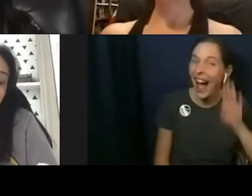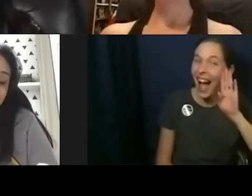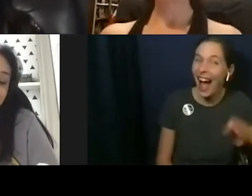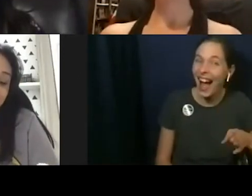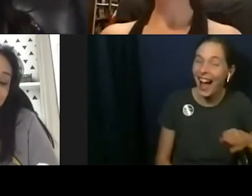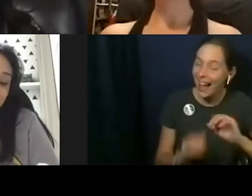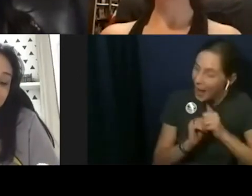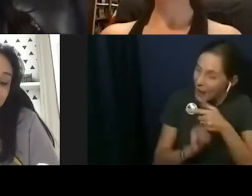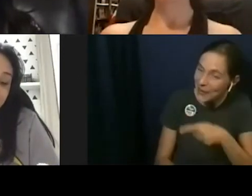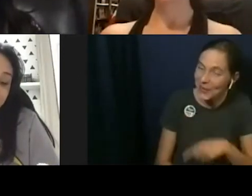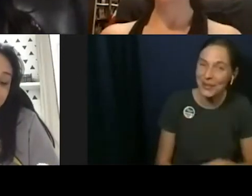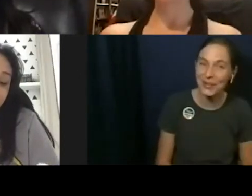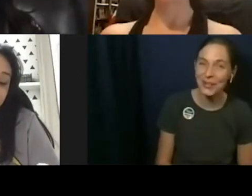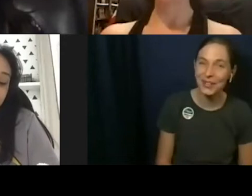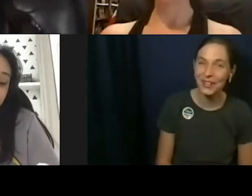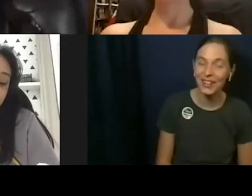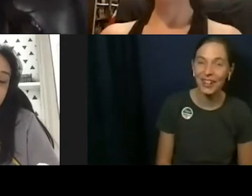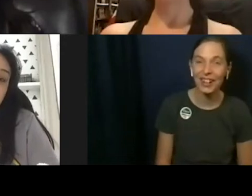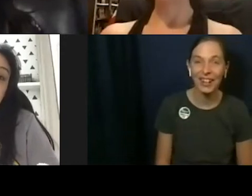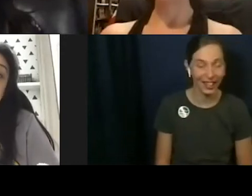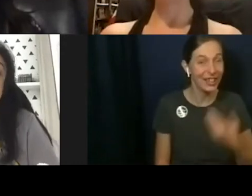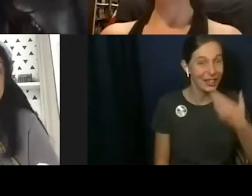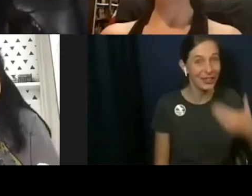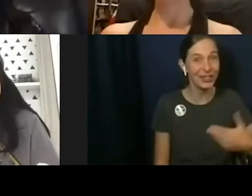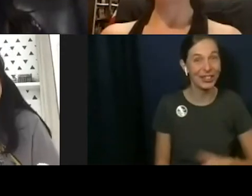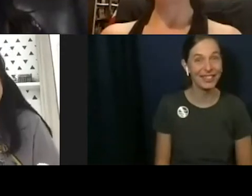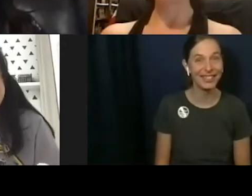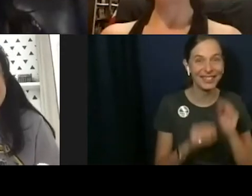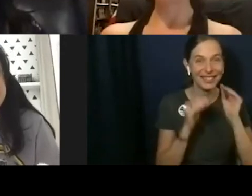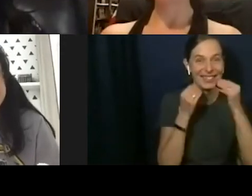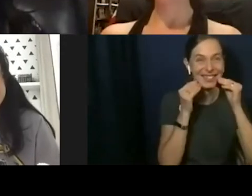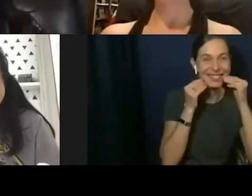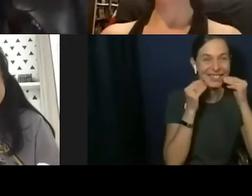And then I faced my inner demon.